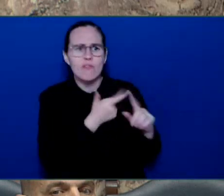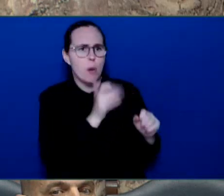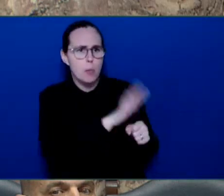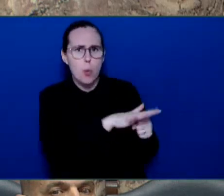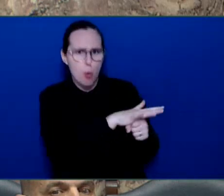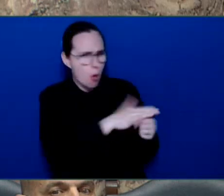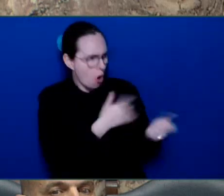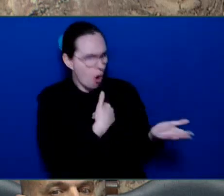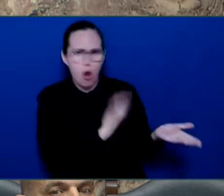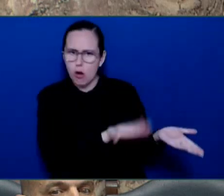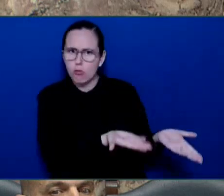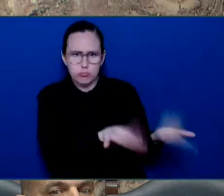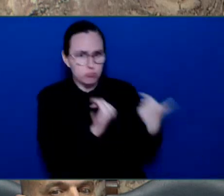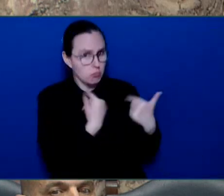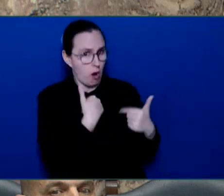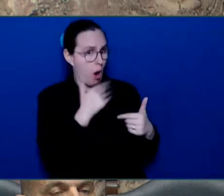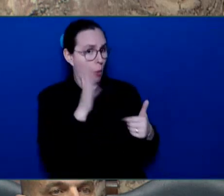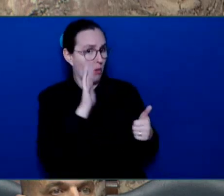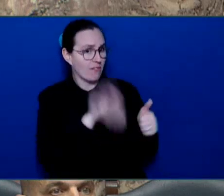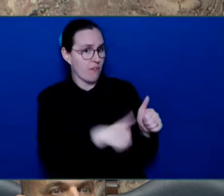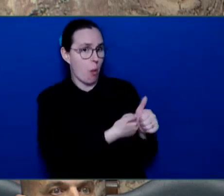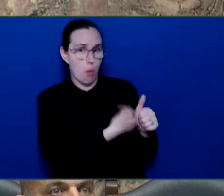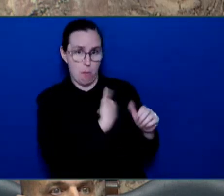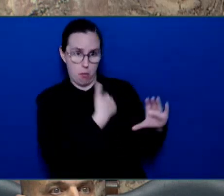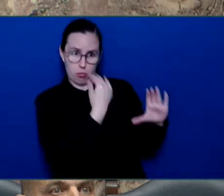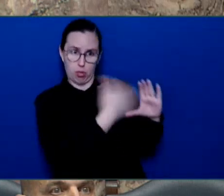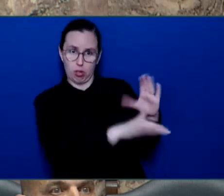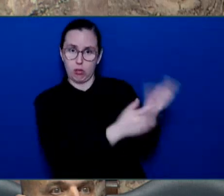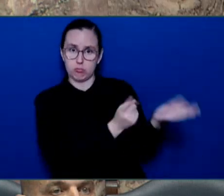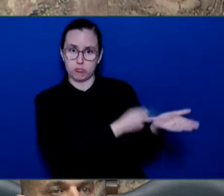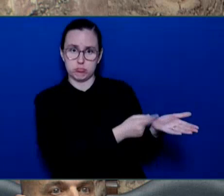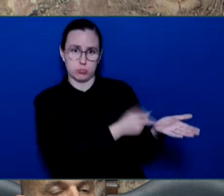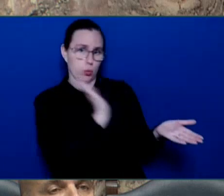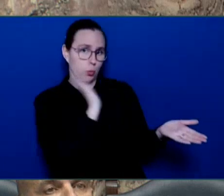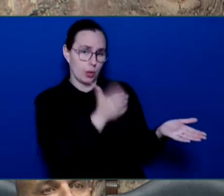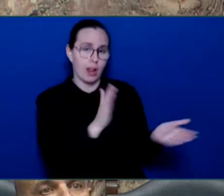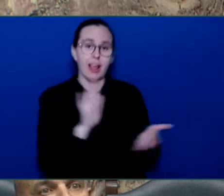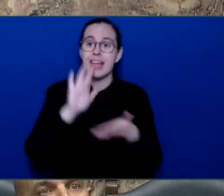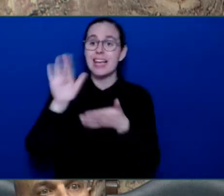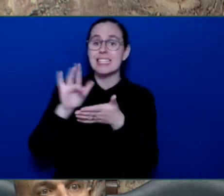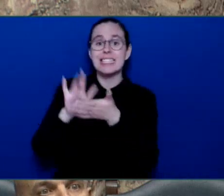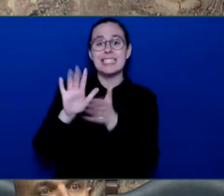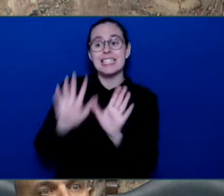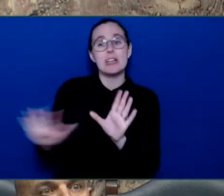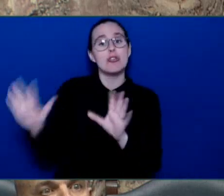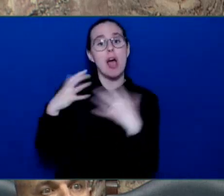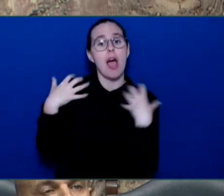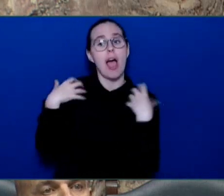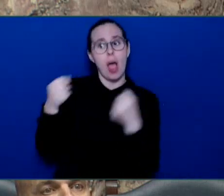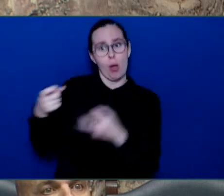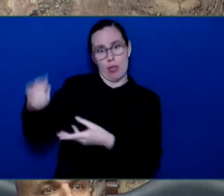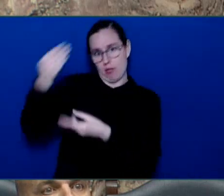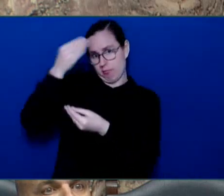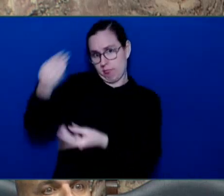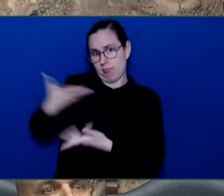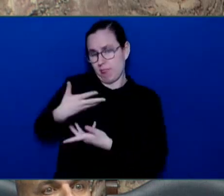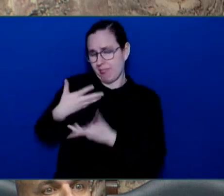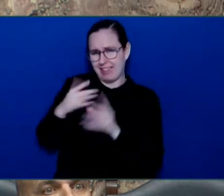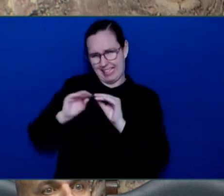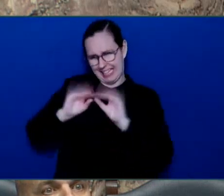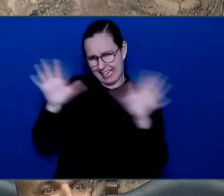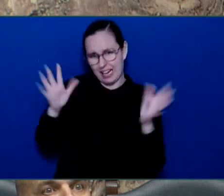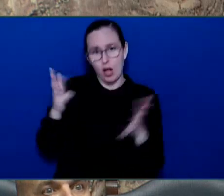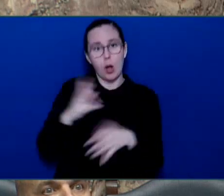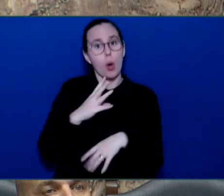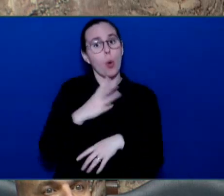Member. But Interior Health has been clear, the Williams Lake, the Caribou Memorial Hospital has been clear there's no closure. But there are significant issues in Williams Lake. It's